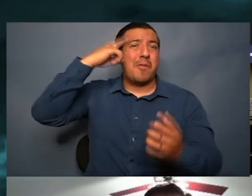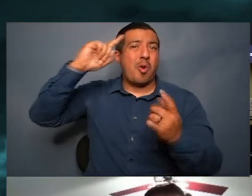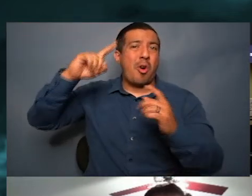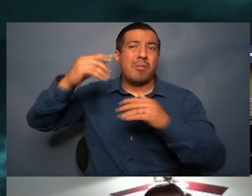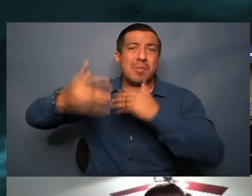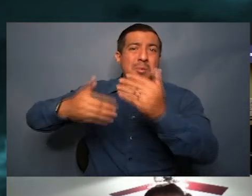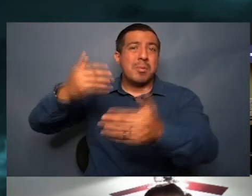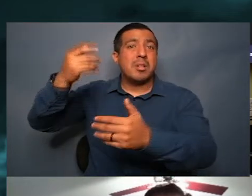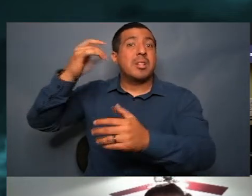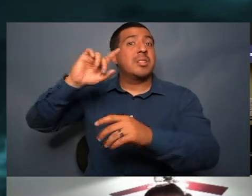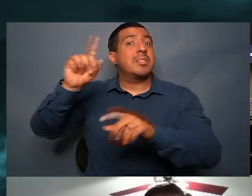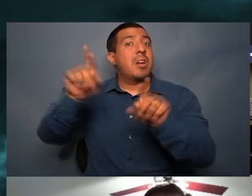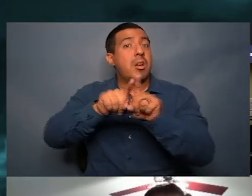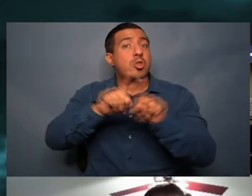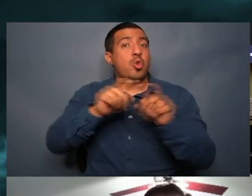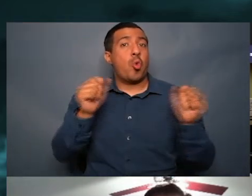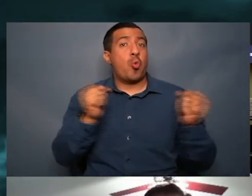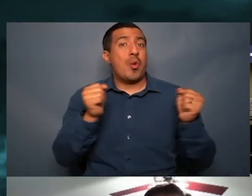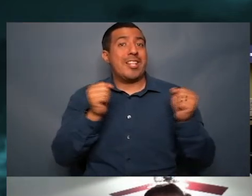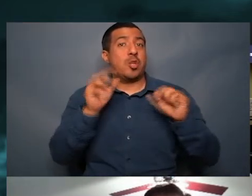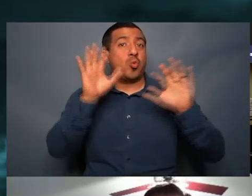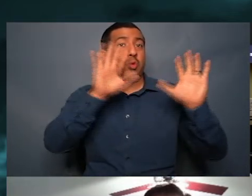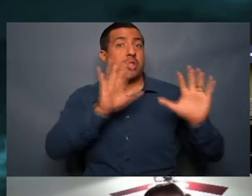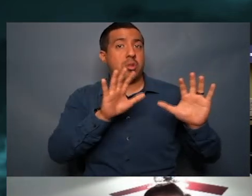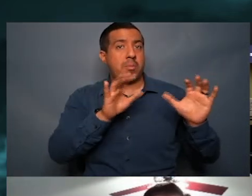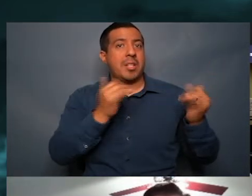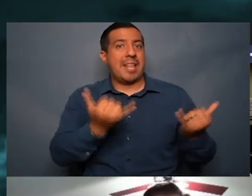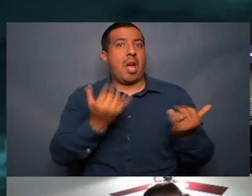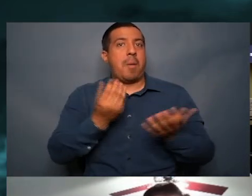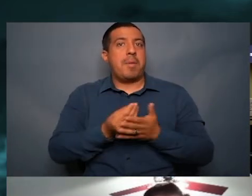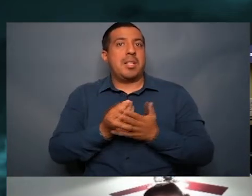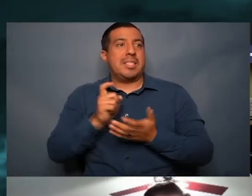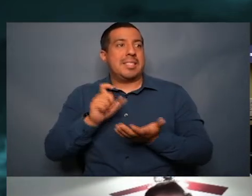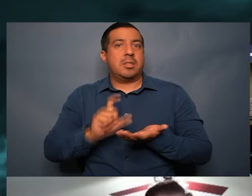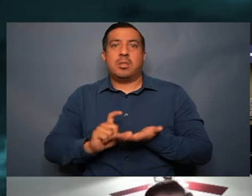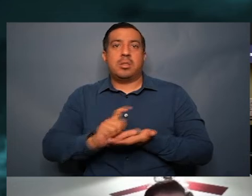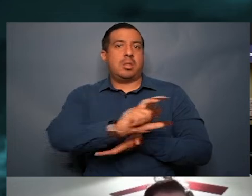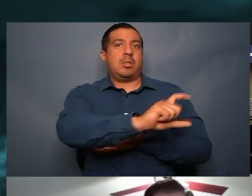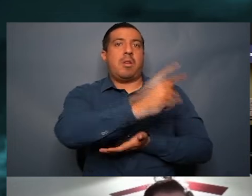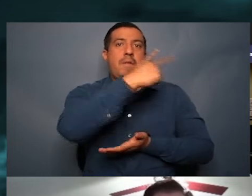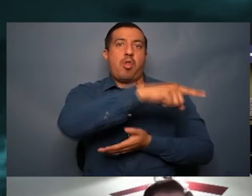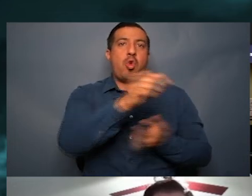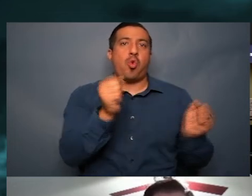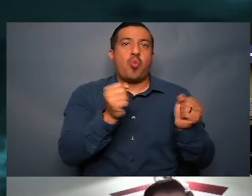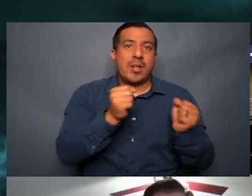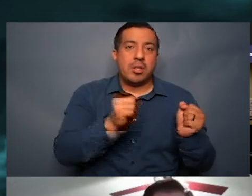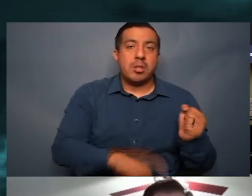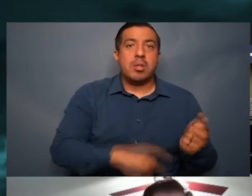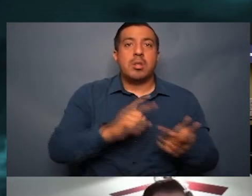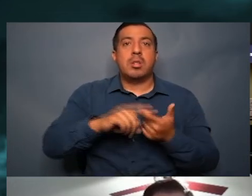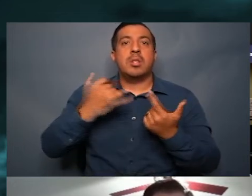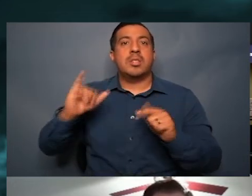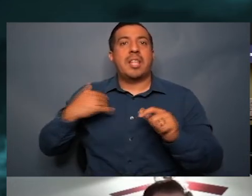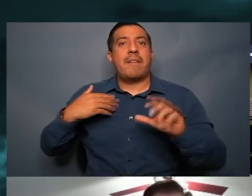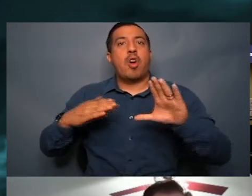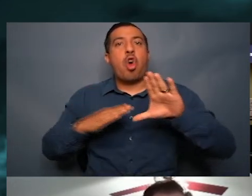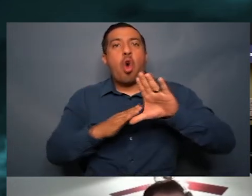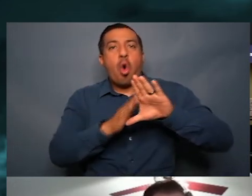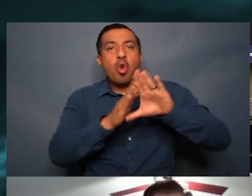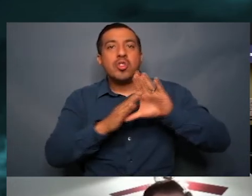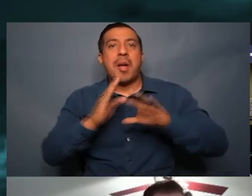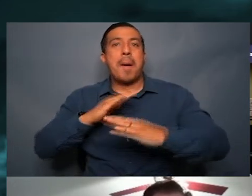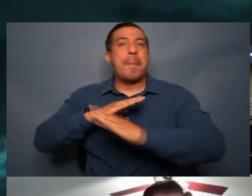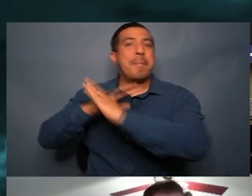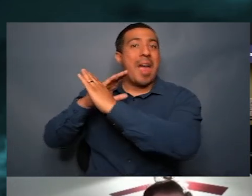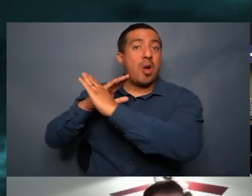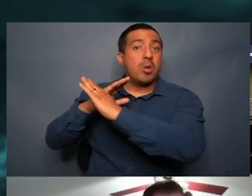things happen. The winter storm happened, and already, money is needed to be diverted to the winter storm effort. We still have the coastal barrier situation.